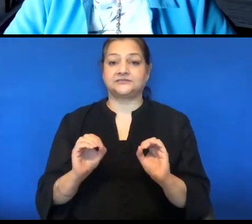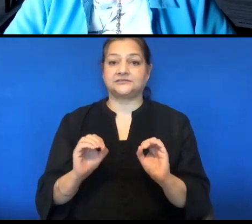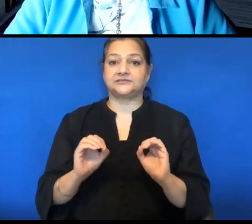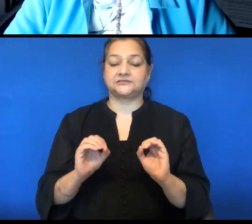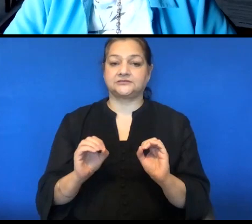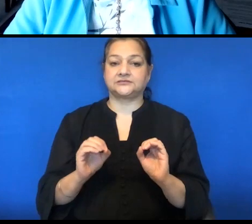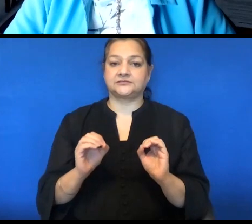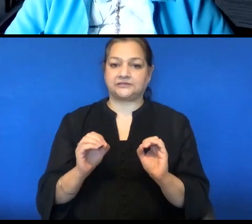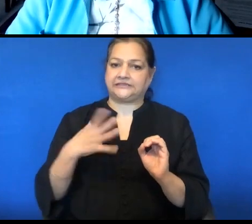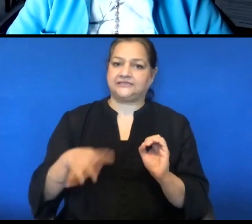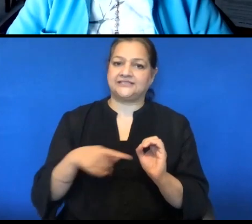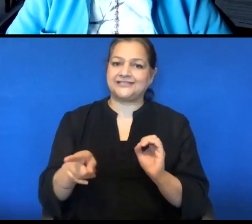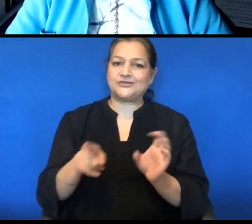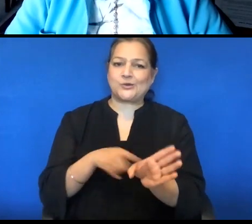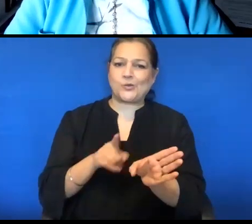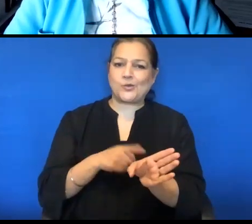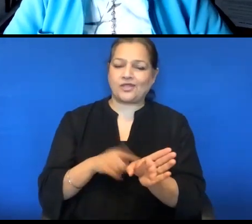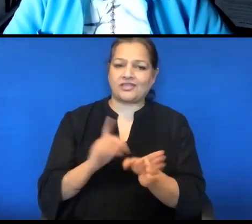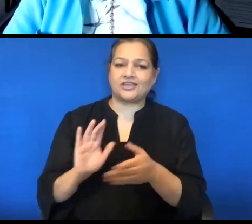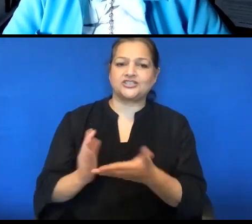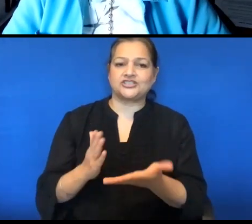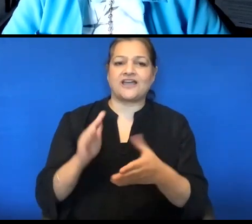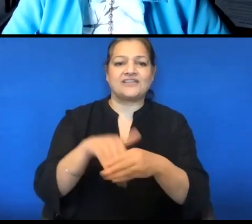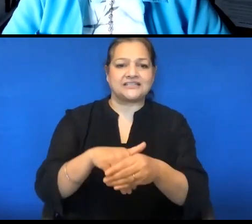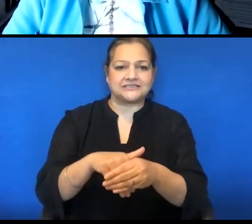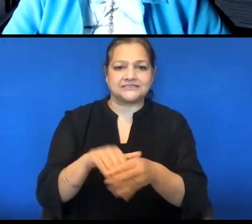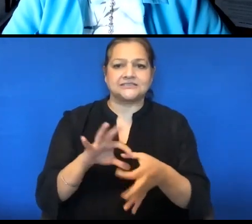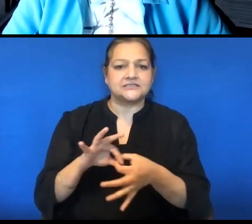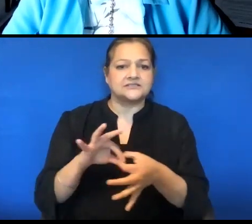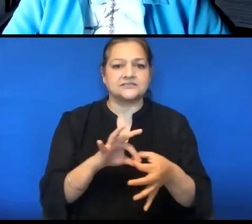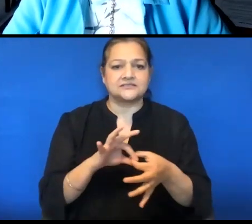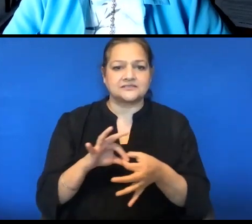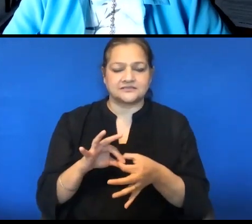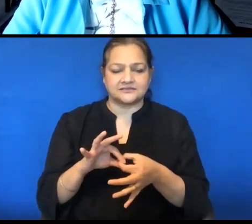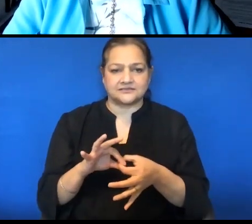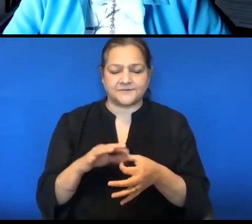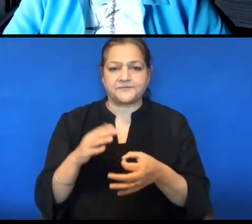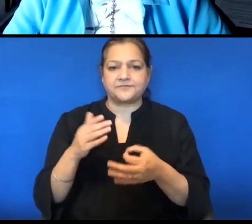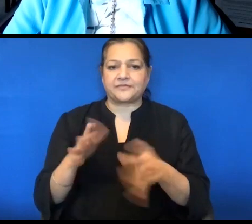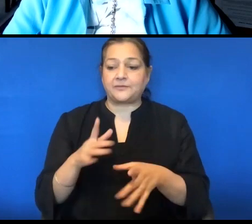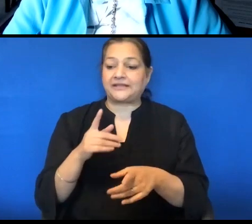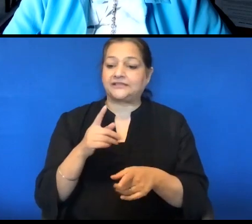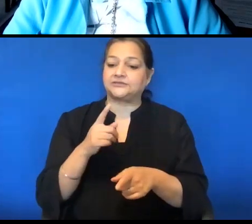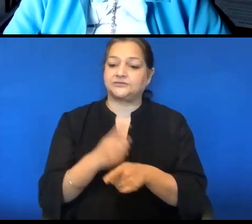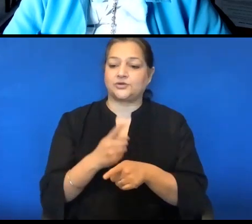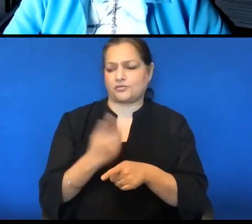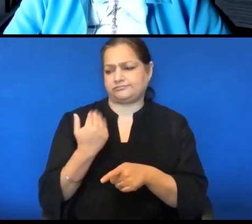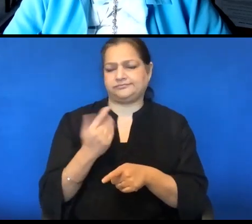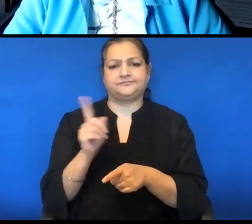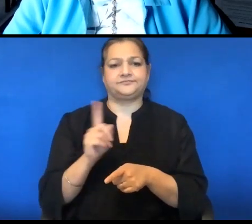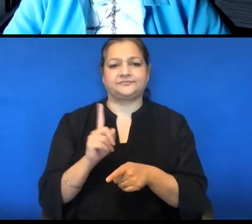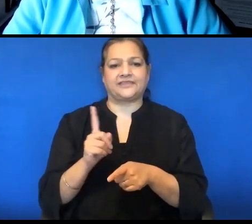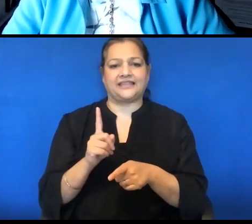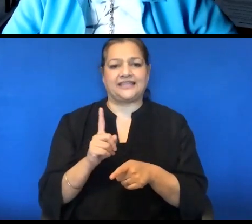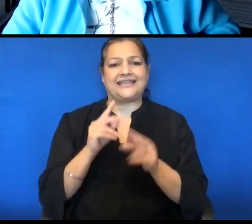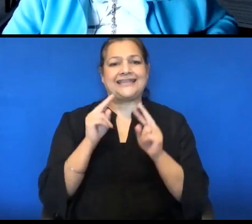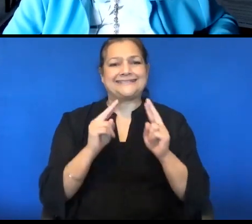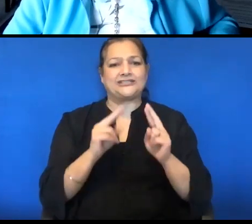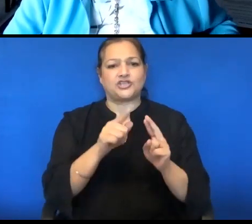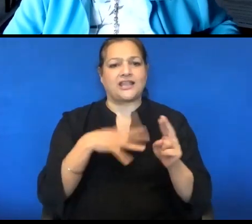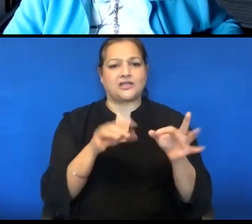youth services. And, you know, we were talking about qualifications for teachers a minute ago. What about qualifications for youth